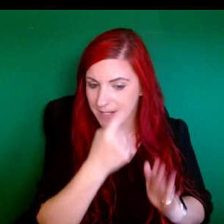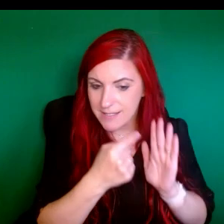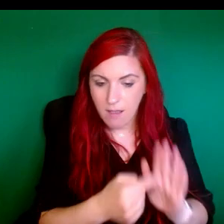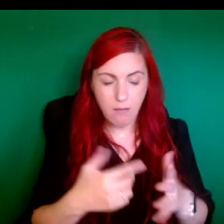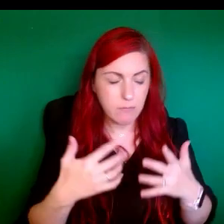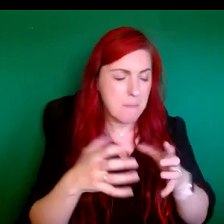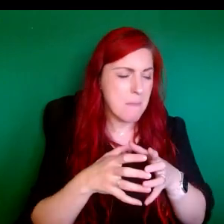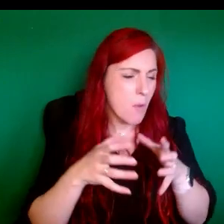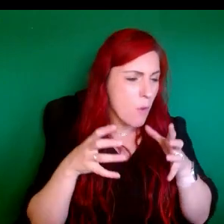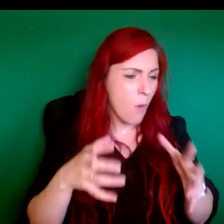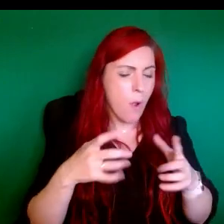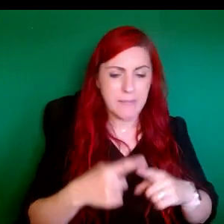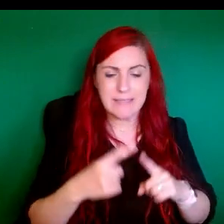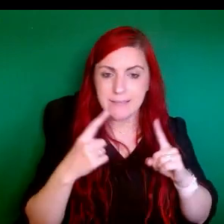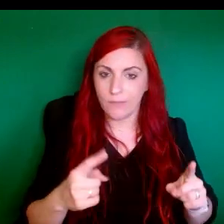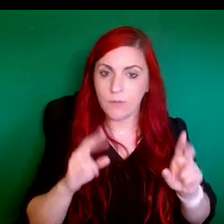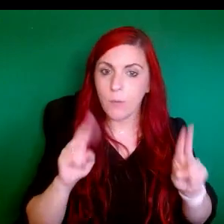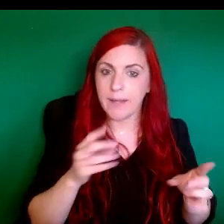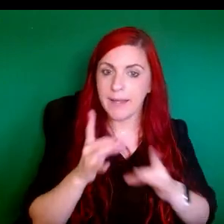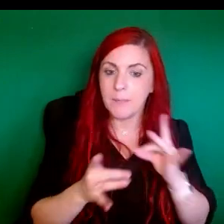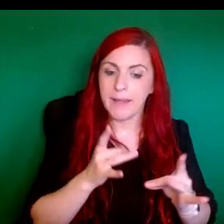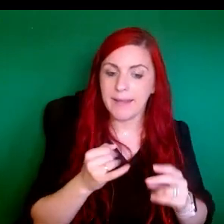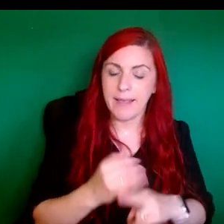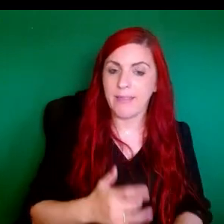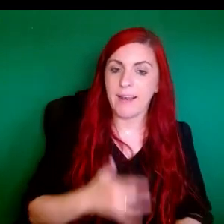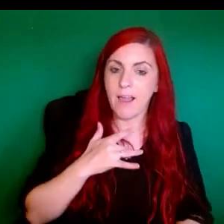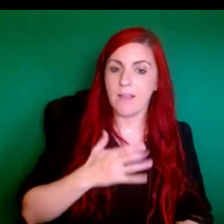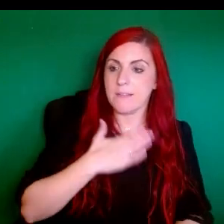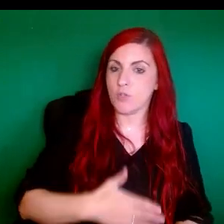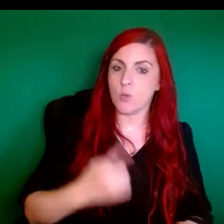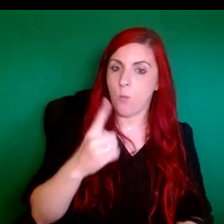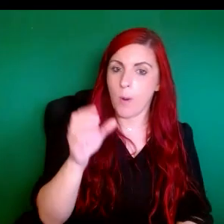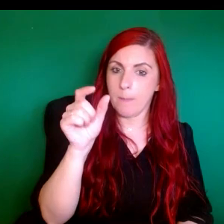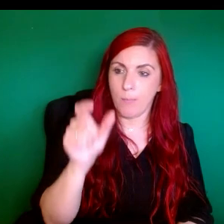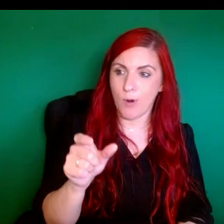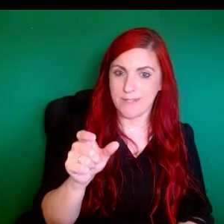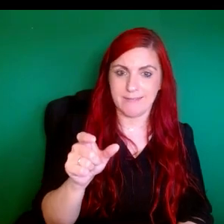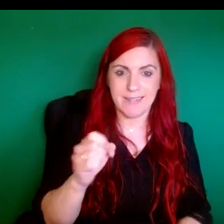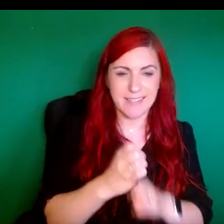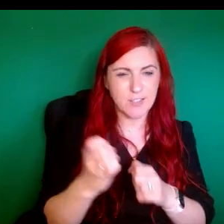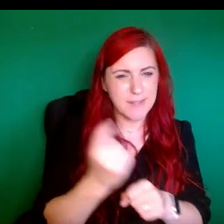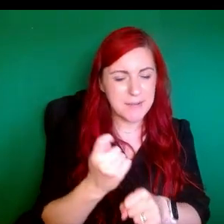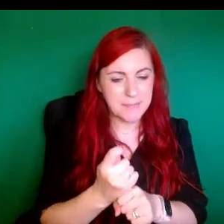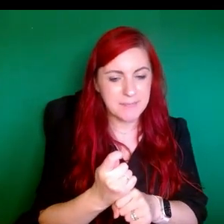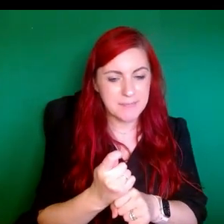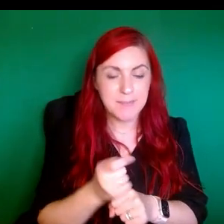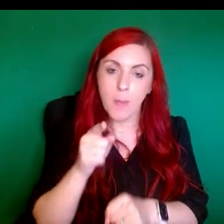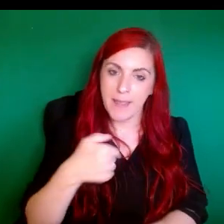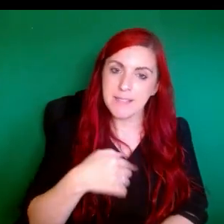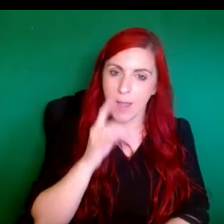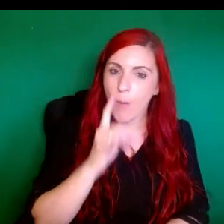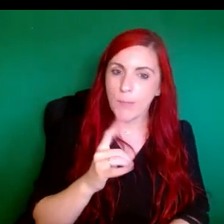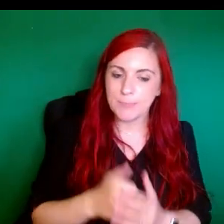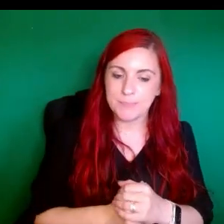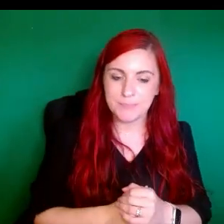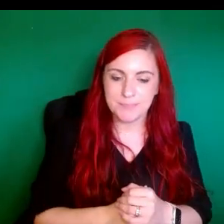in the lives of just one person at a time. So that's my hope. Fantastic. Thank you, Jackie. I think